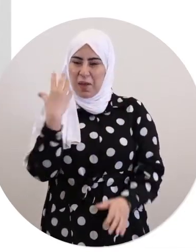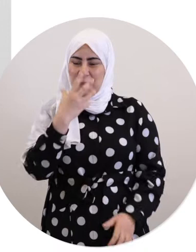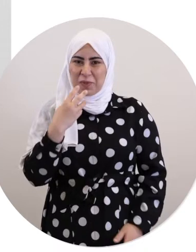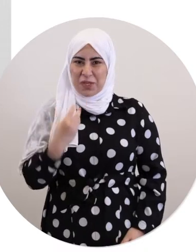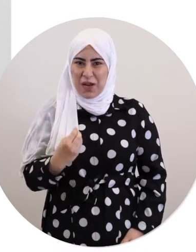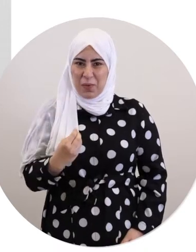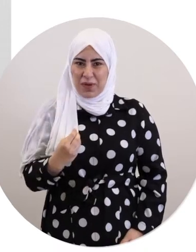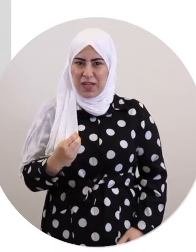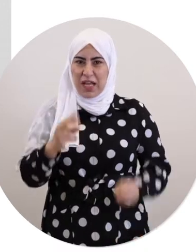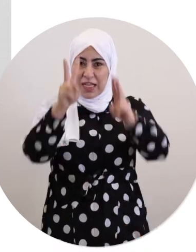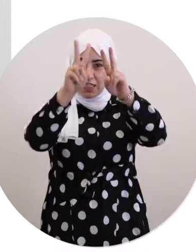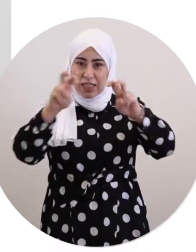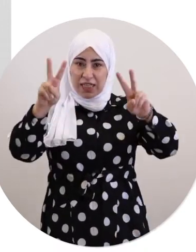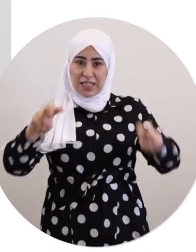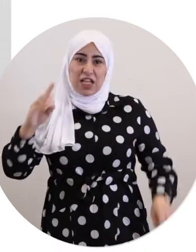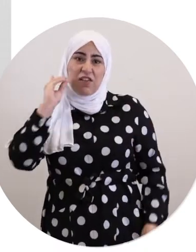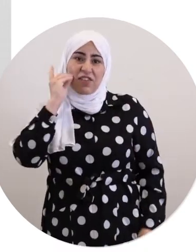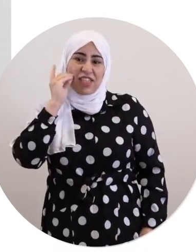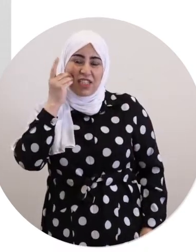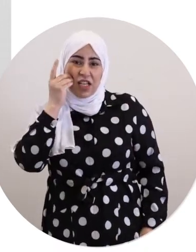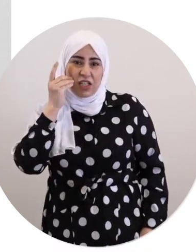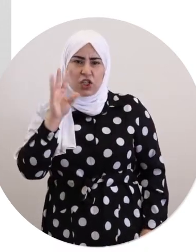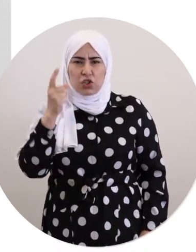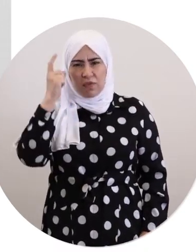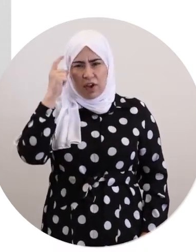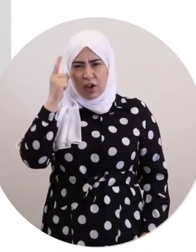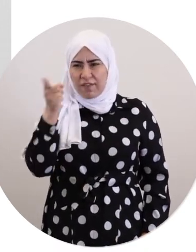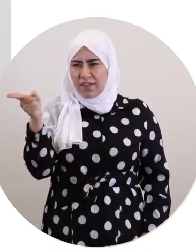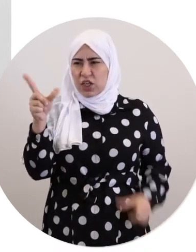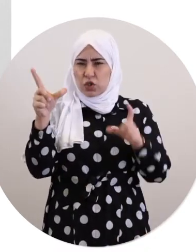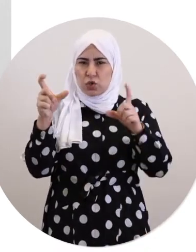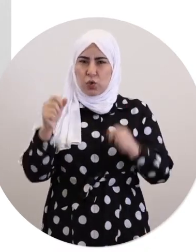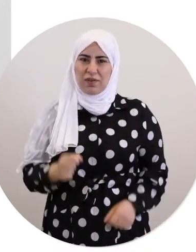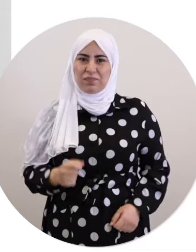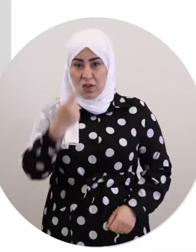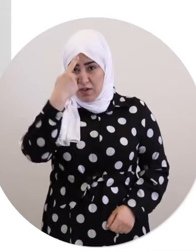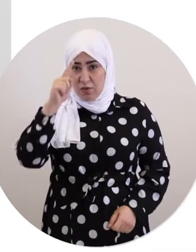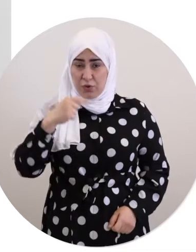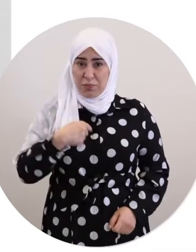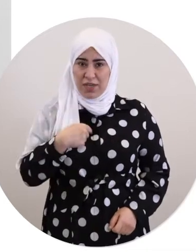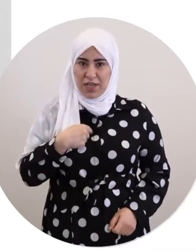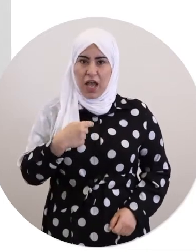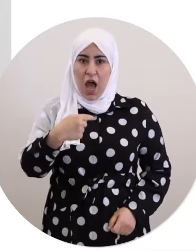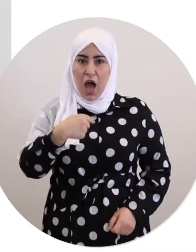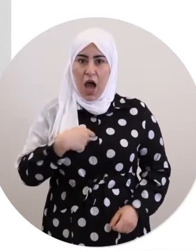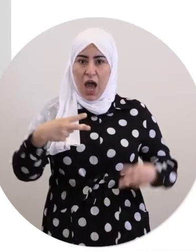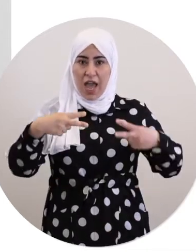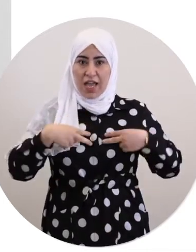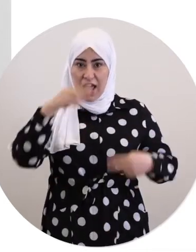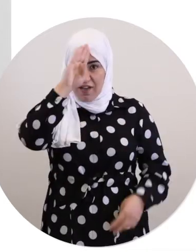nice by showing you a picture of a castle at Disneyland. What do you think of this place? Let me tell you, for me, I have